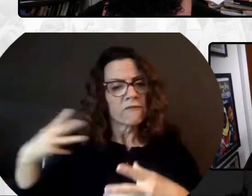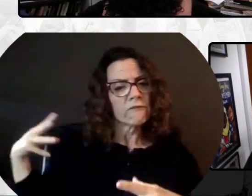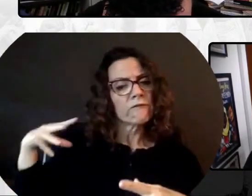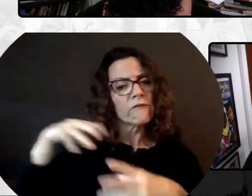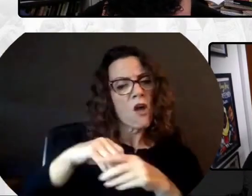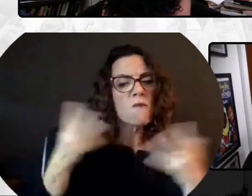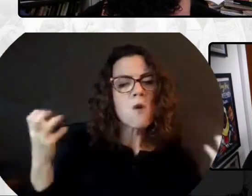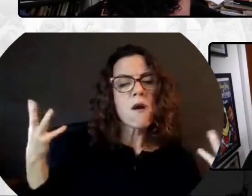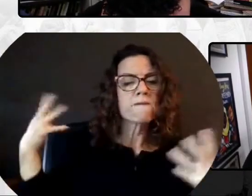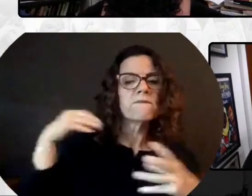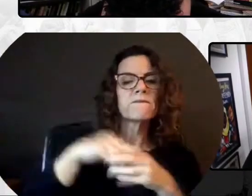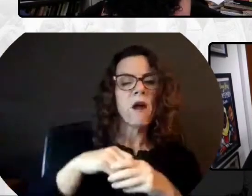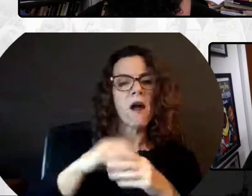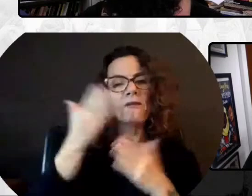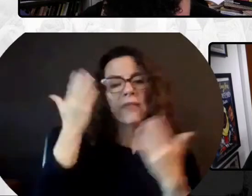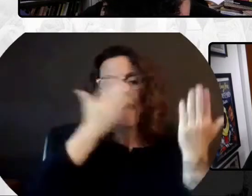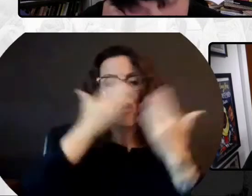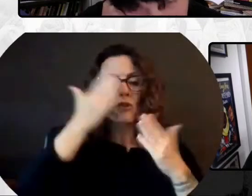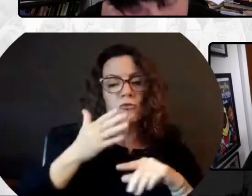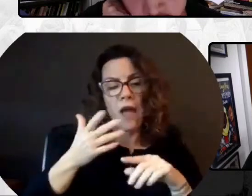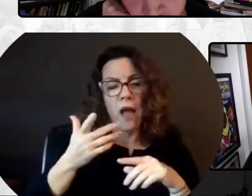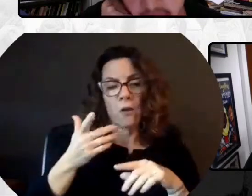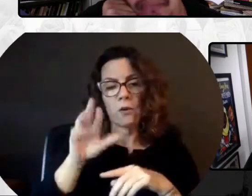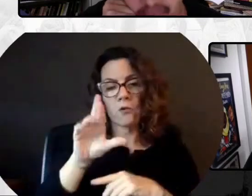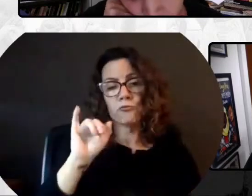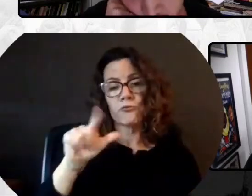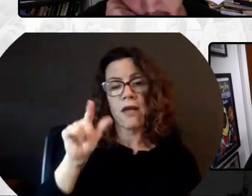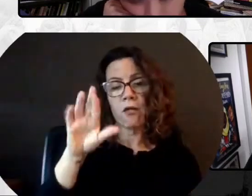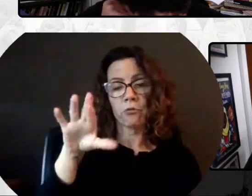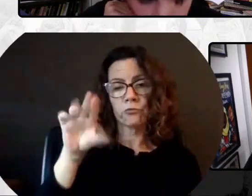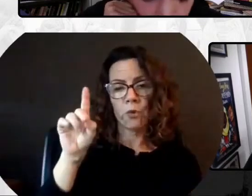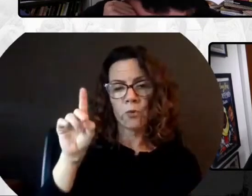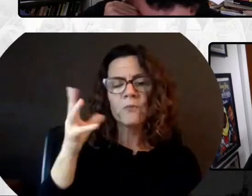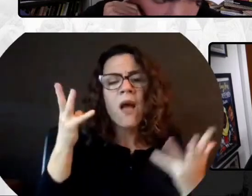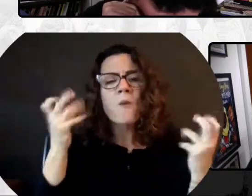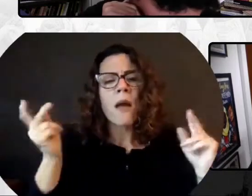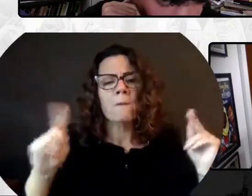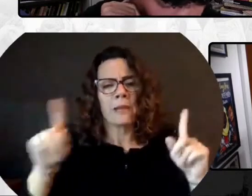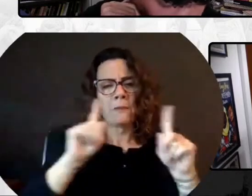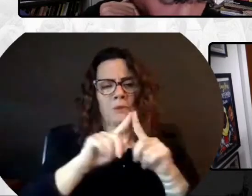hide somebody with a warrant, especially a big one?